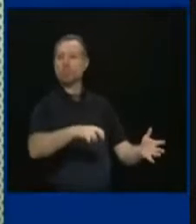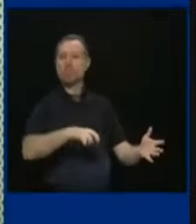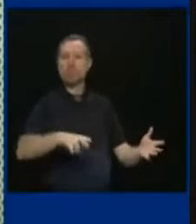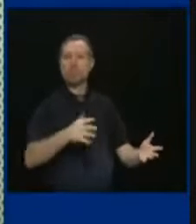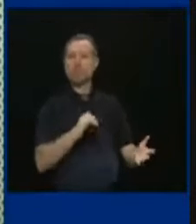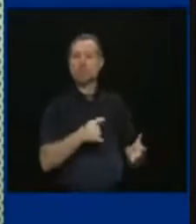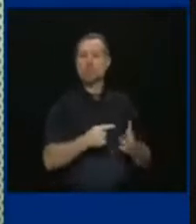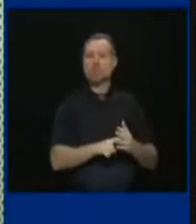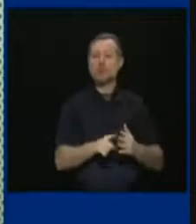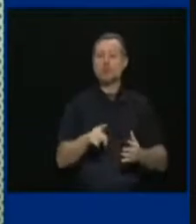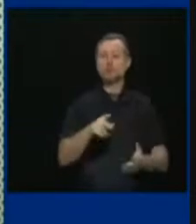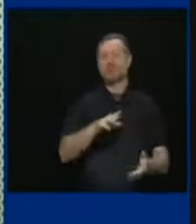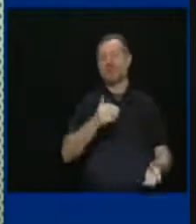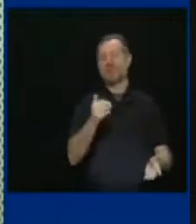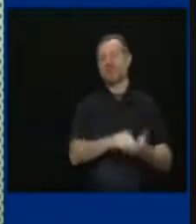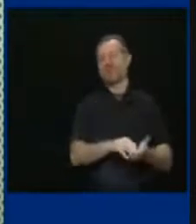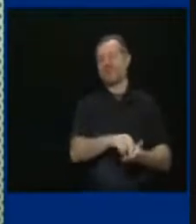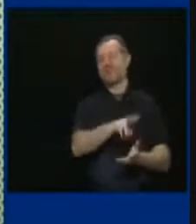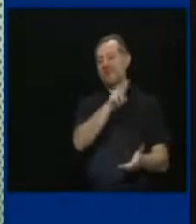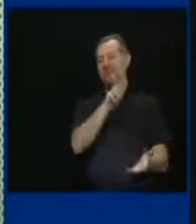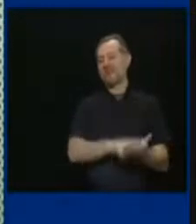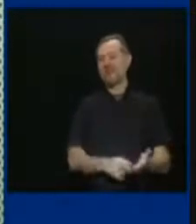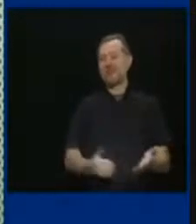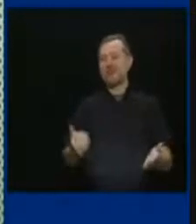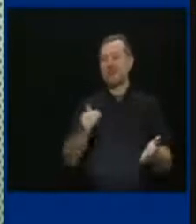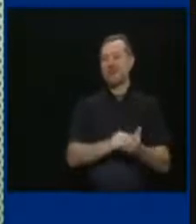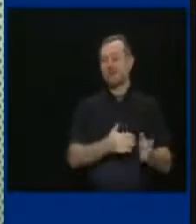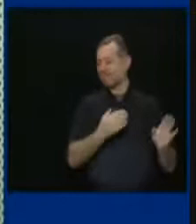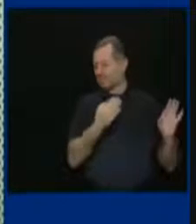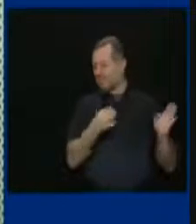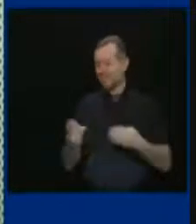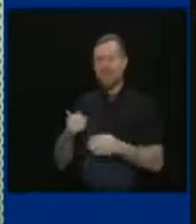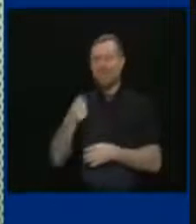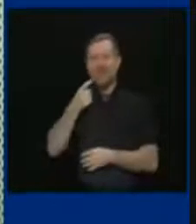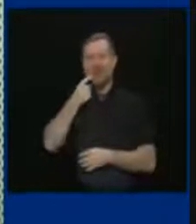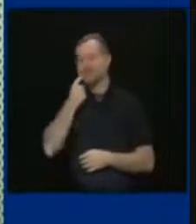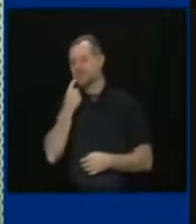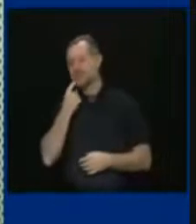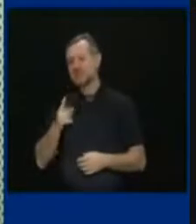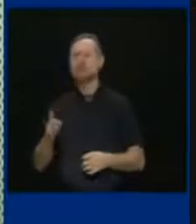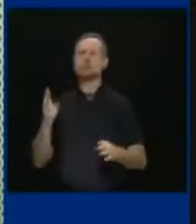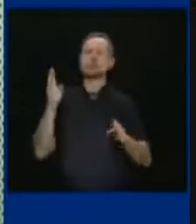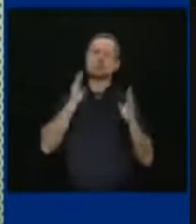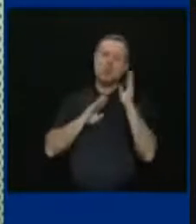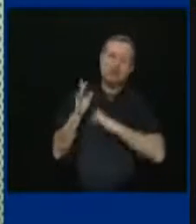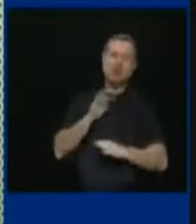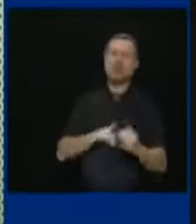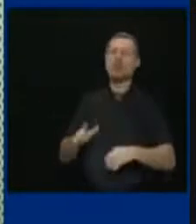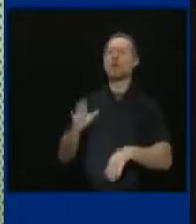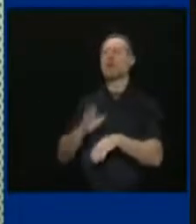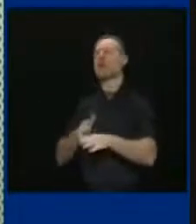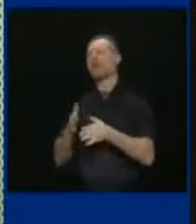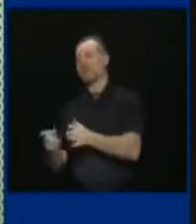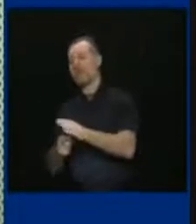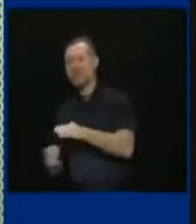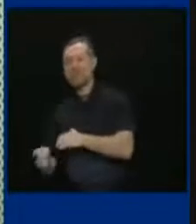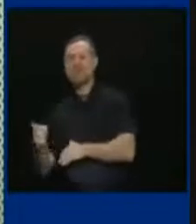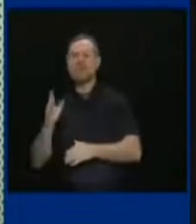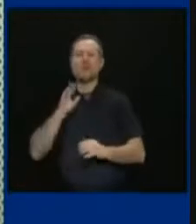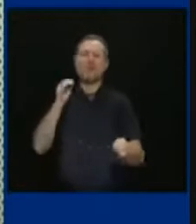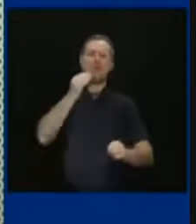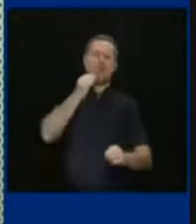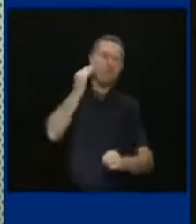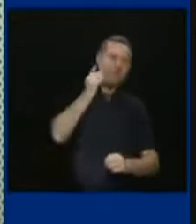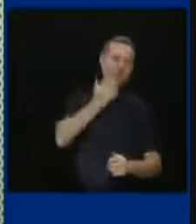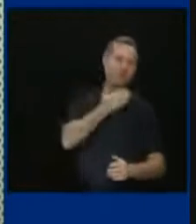again. Back to the streets, huh? The addiction, trouble, Yeah. streets. And where were you? Homeless shelter.